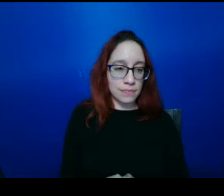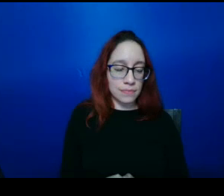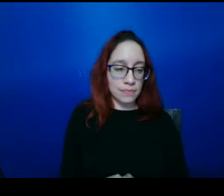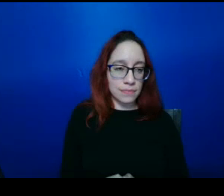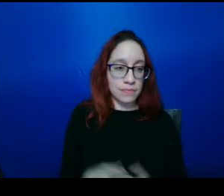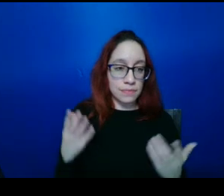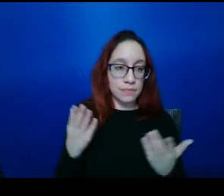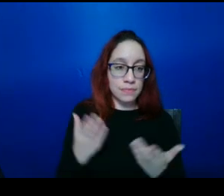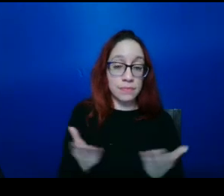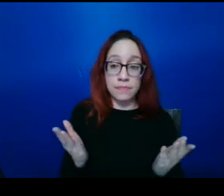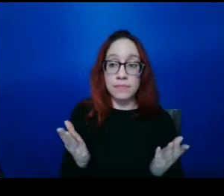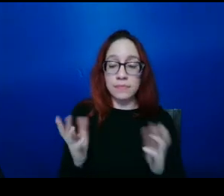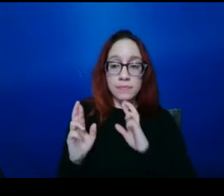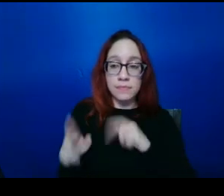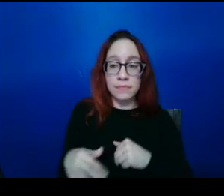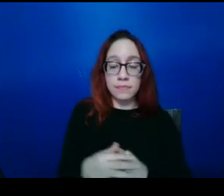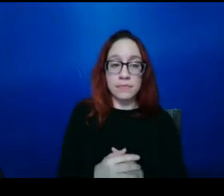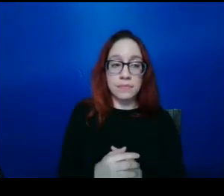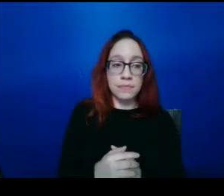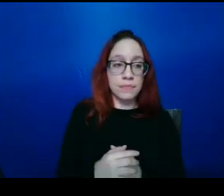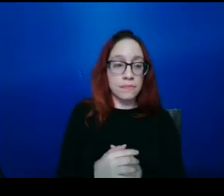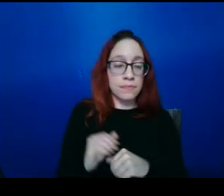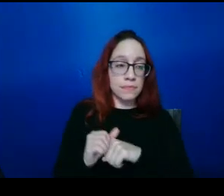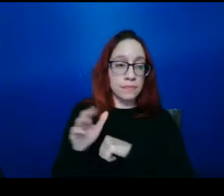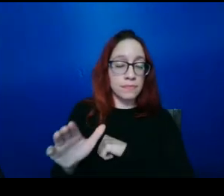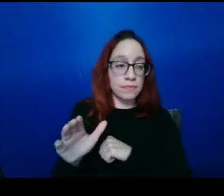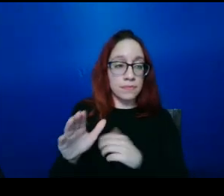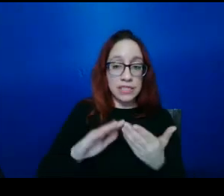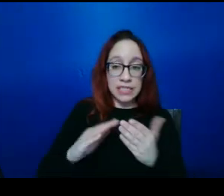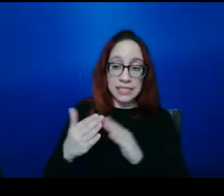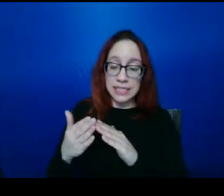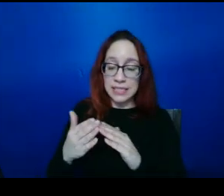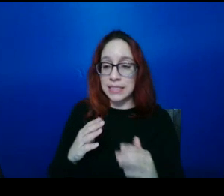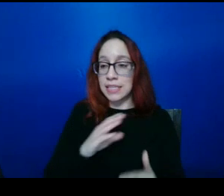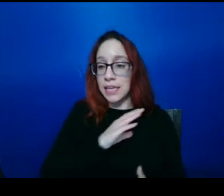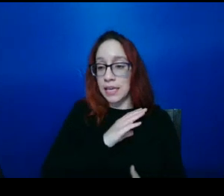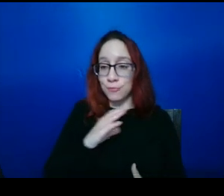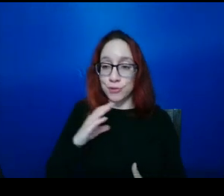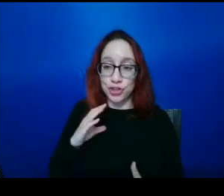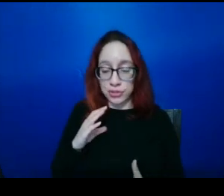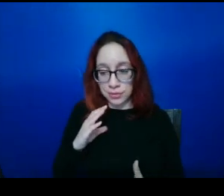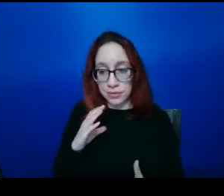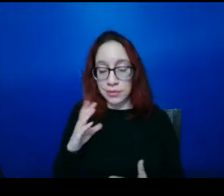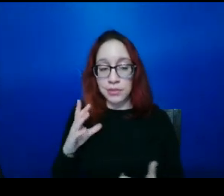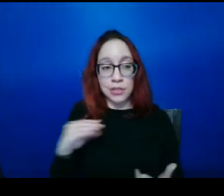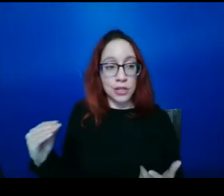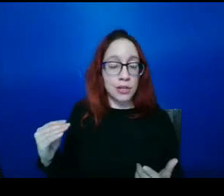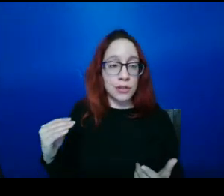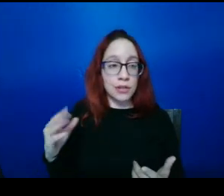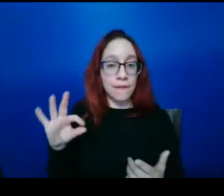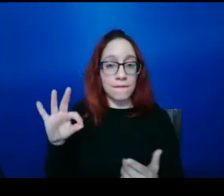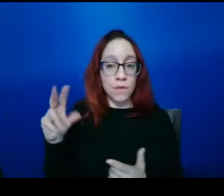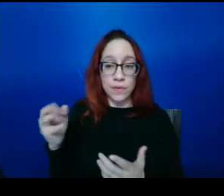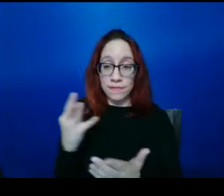So this report is sent to the City Commission and also to the Florida